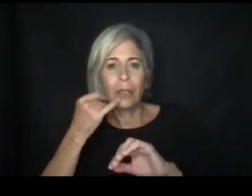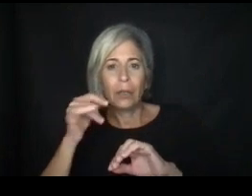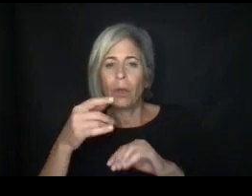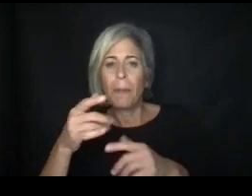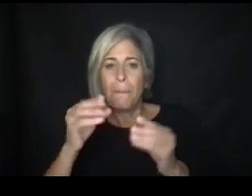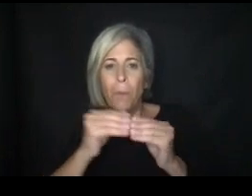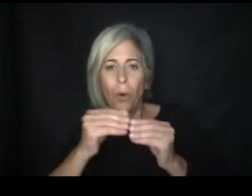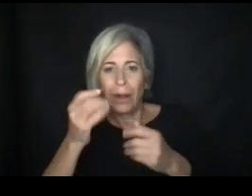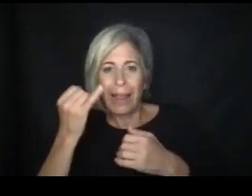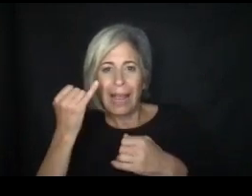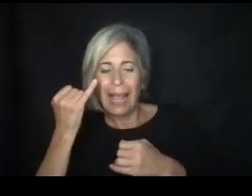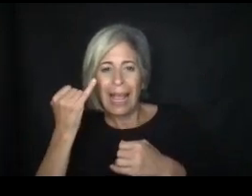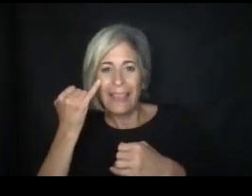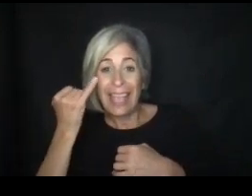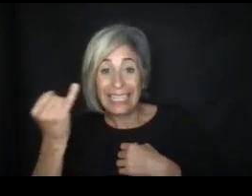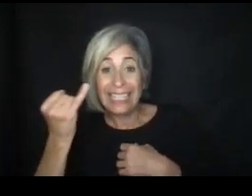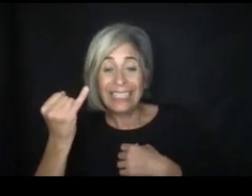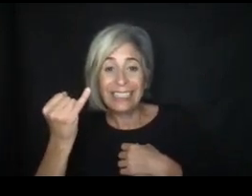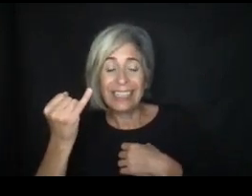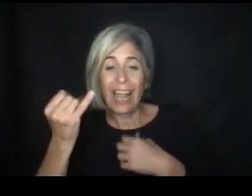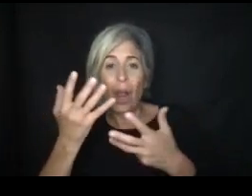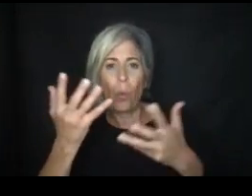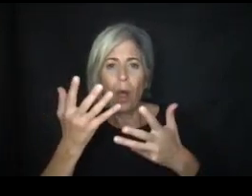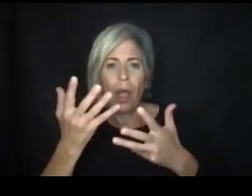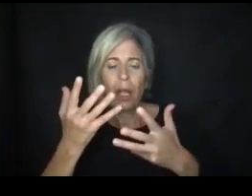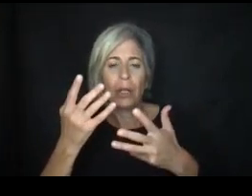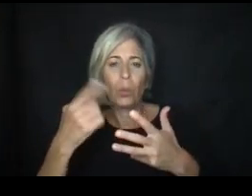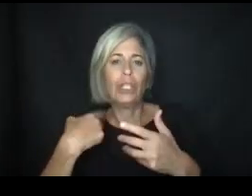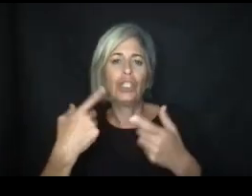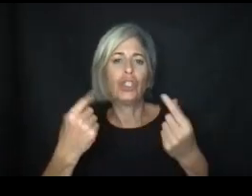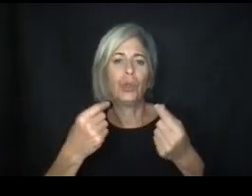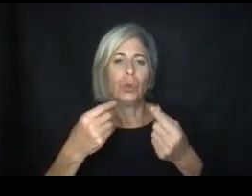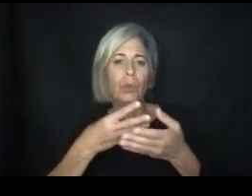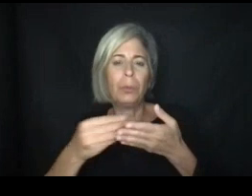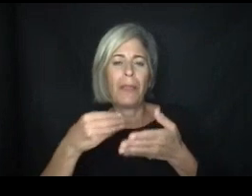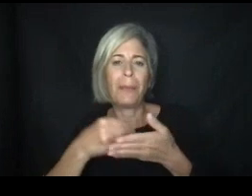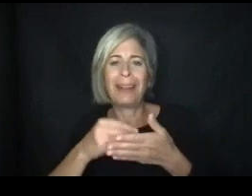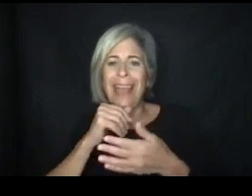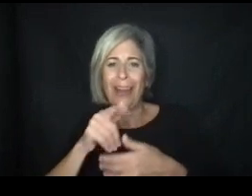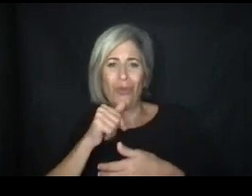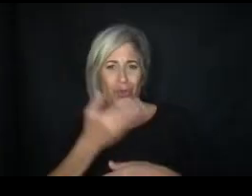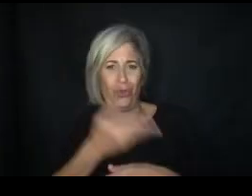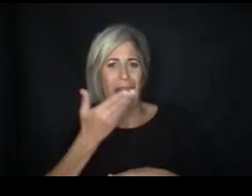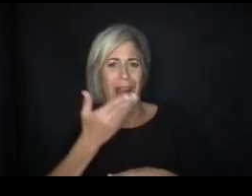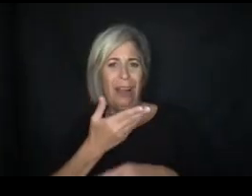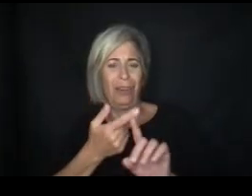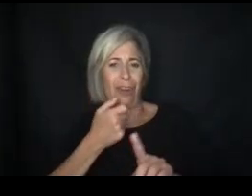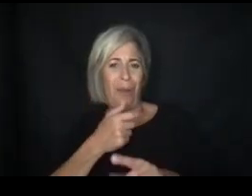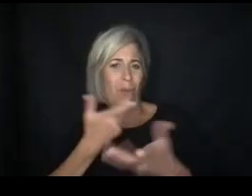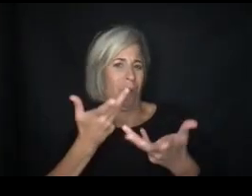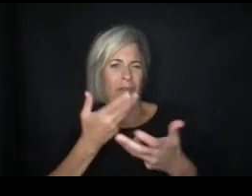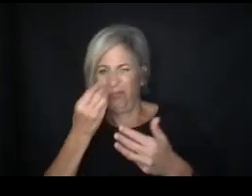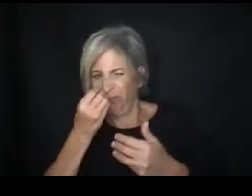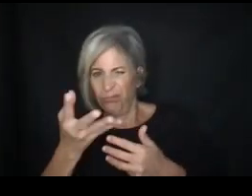the ideas that you have, where we should be spending the money. Less about who you are and where you're from.